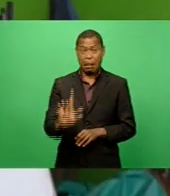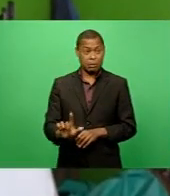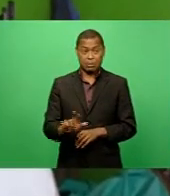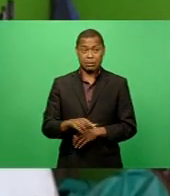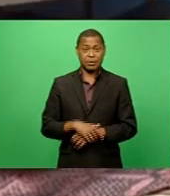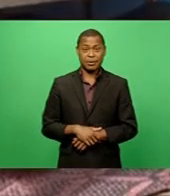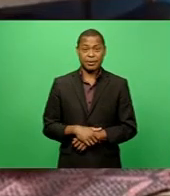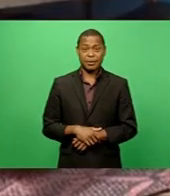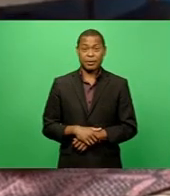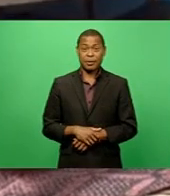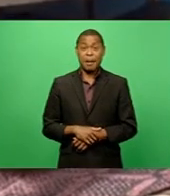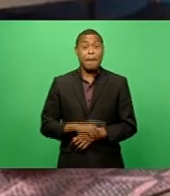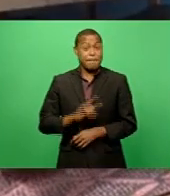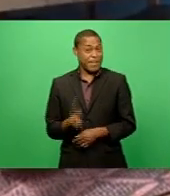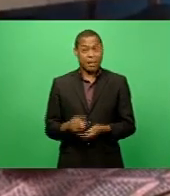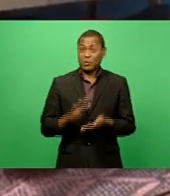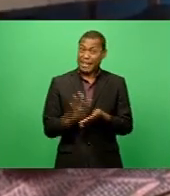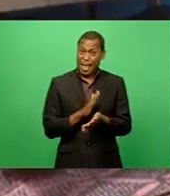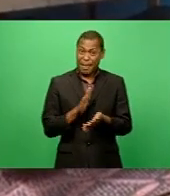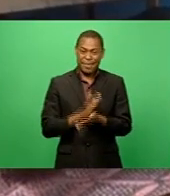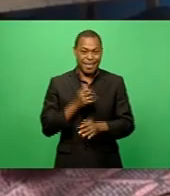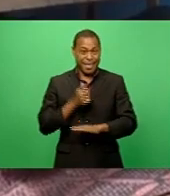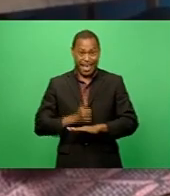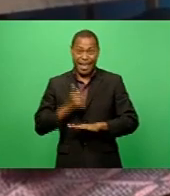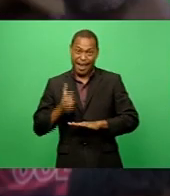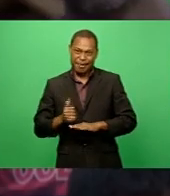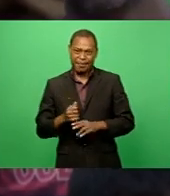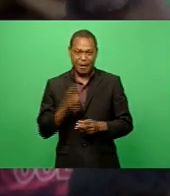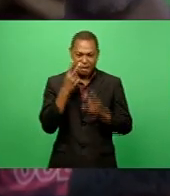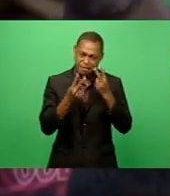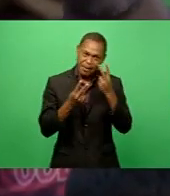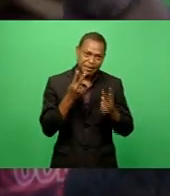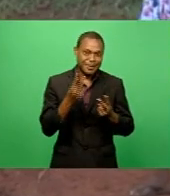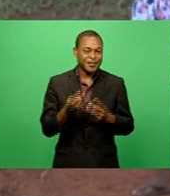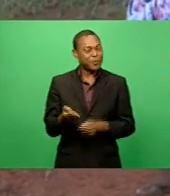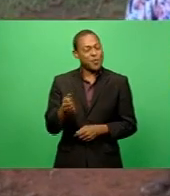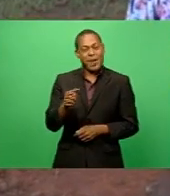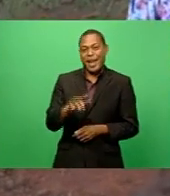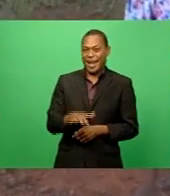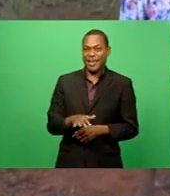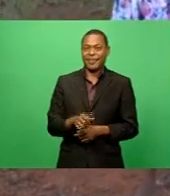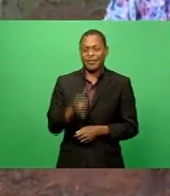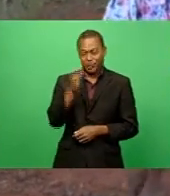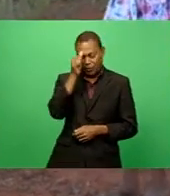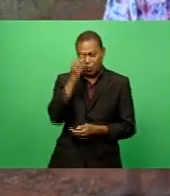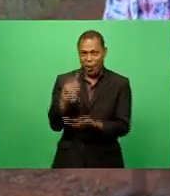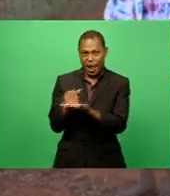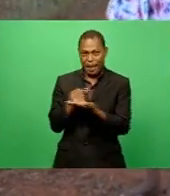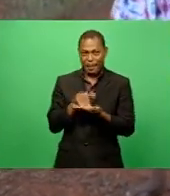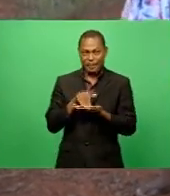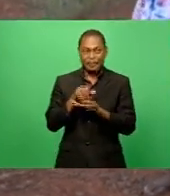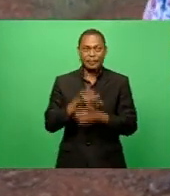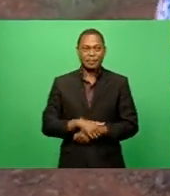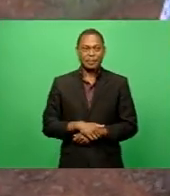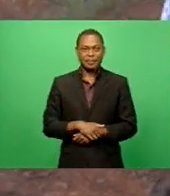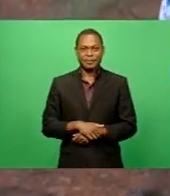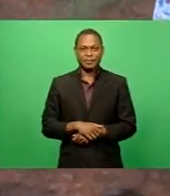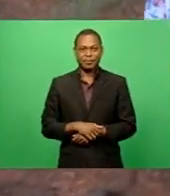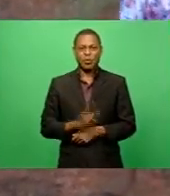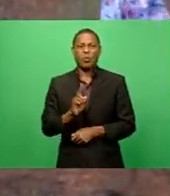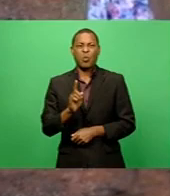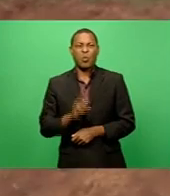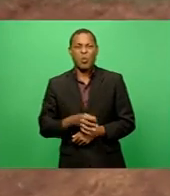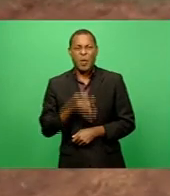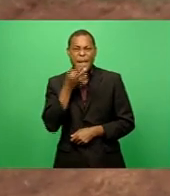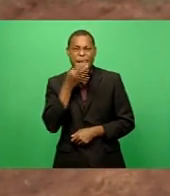but we are happy that the government official visited us and we know they will help us. Some even lost whatever little crops they had on